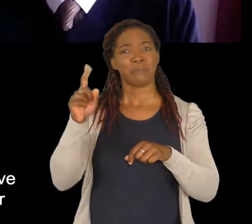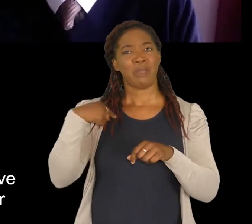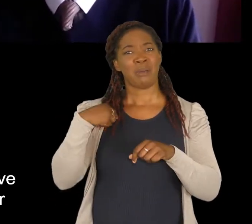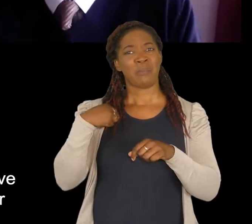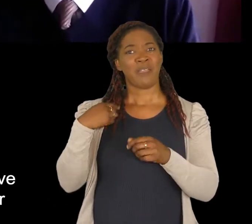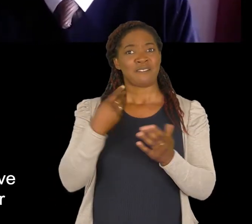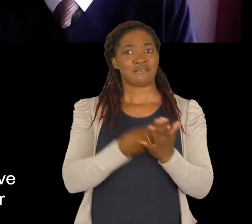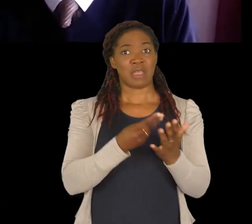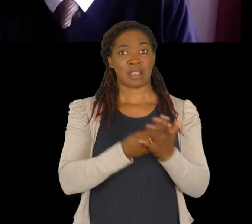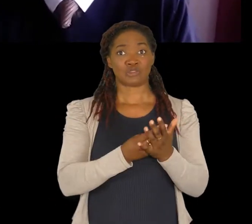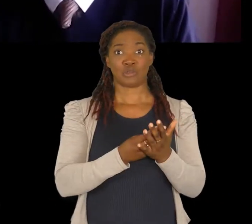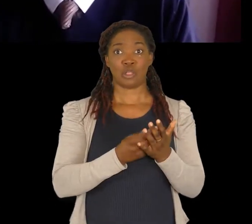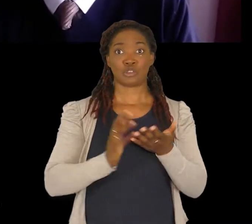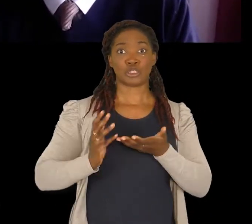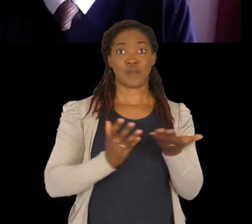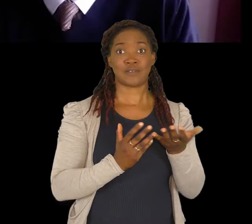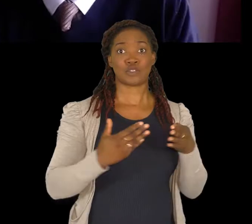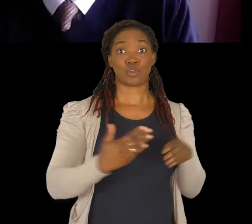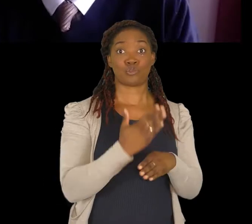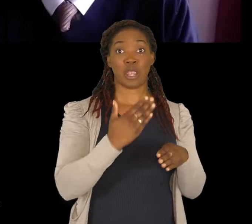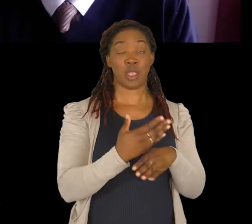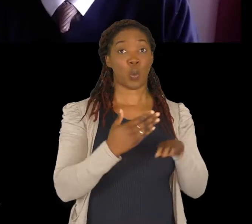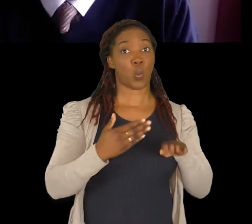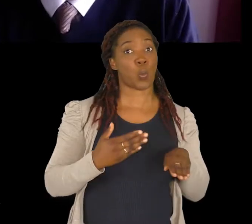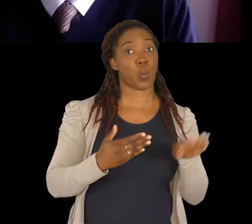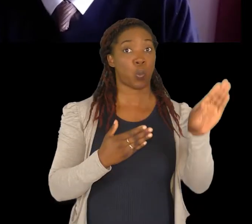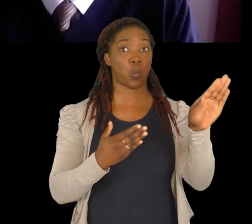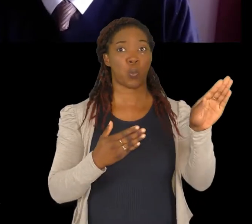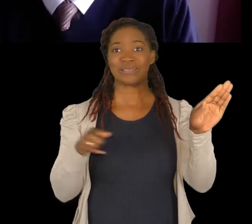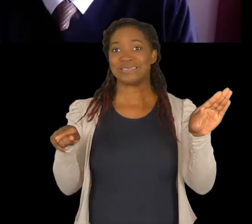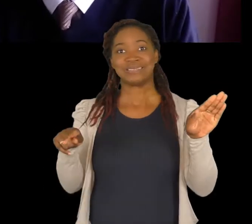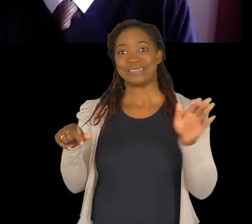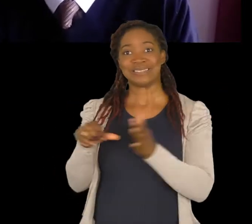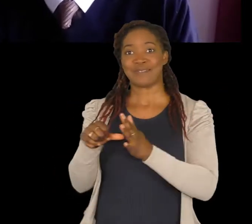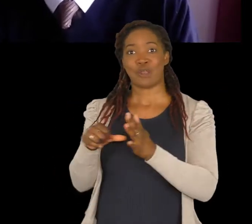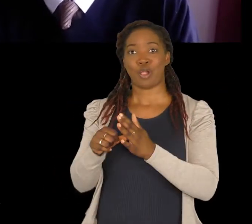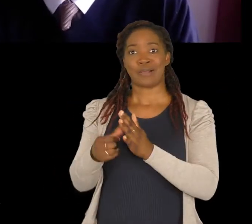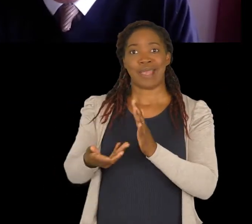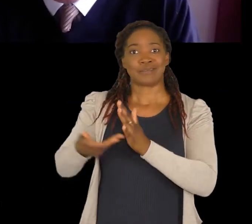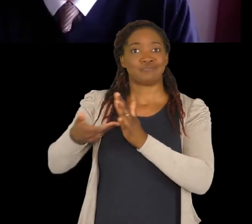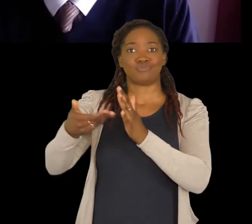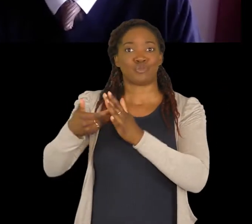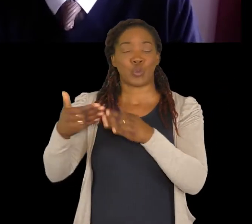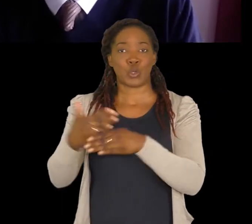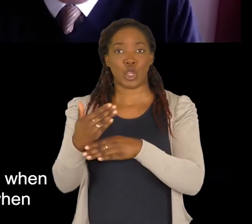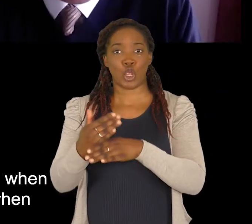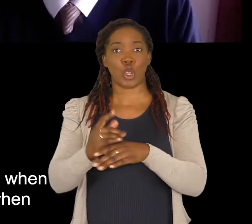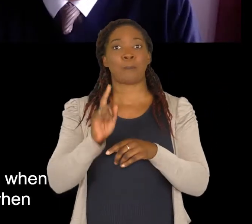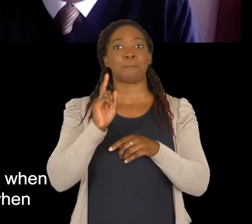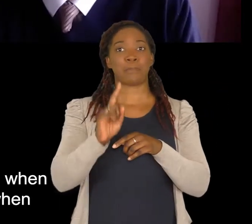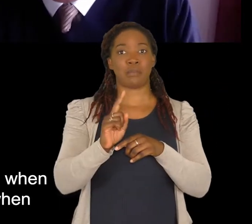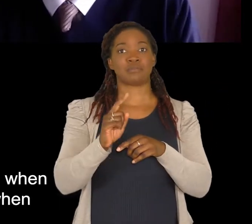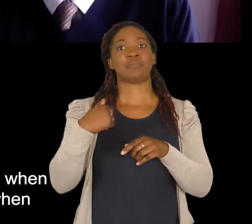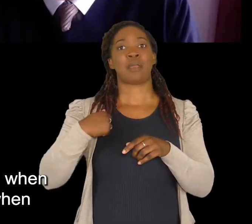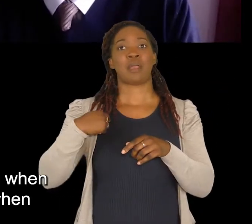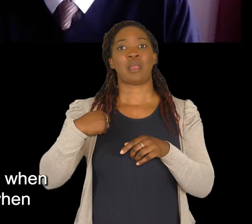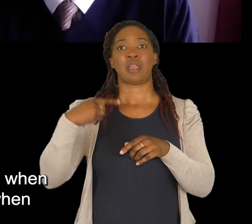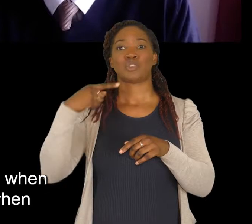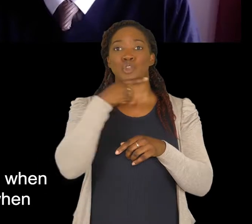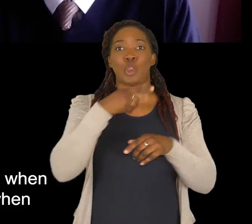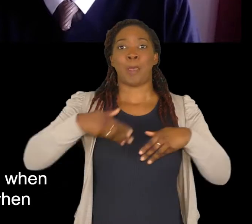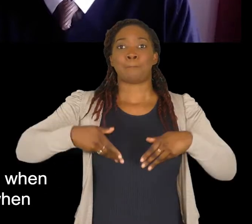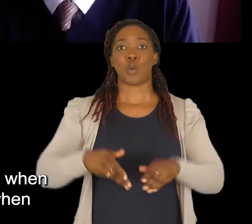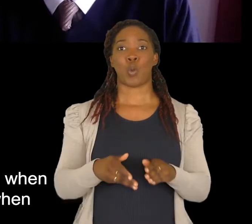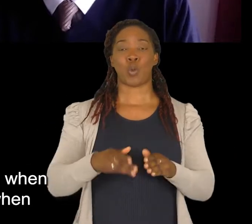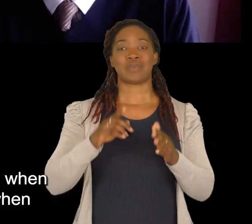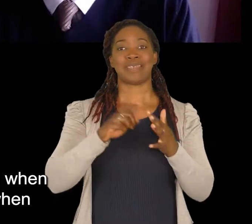financial services career took off really well, and it was difficult for me to do anything else, to be honest, up until Ishan was